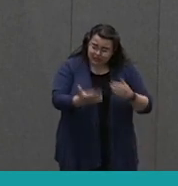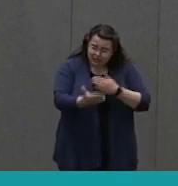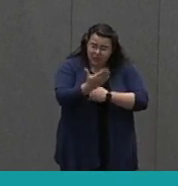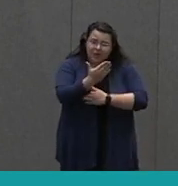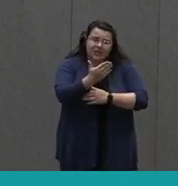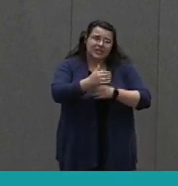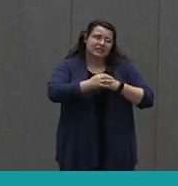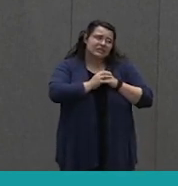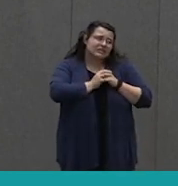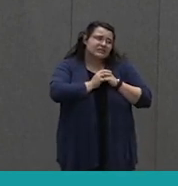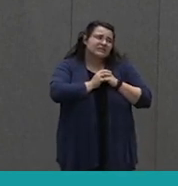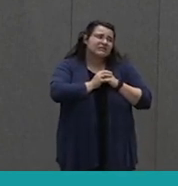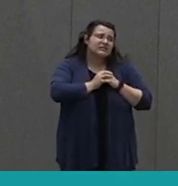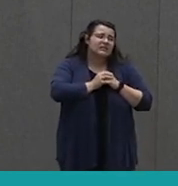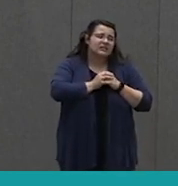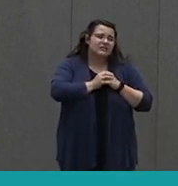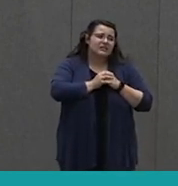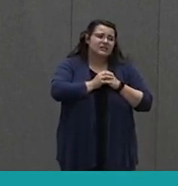"Hello," said Stripe.